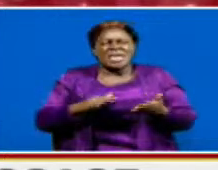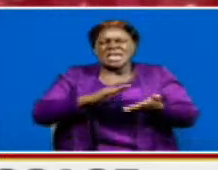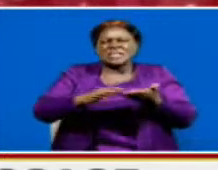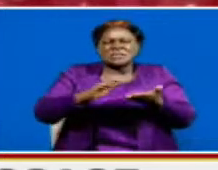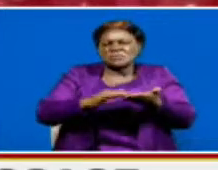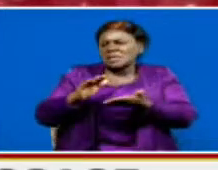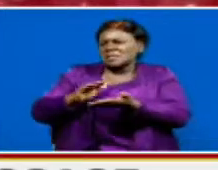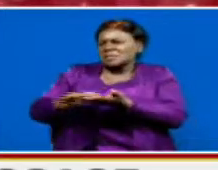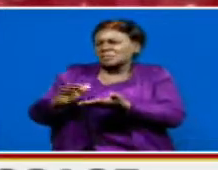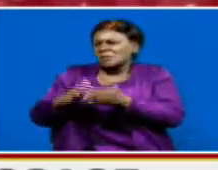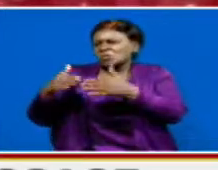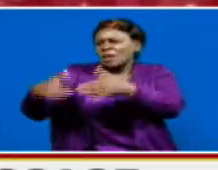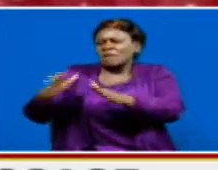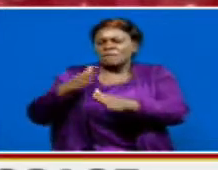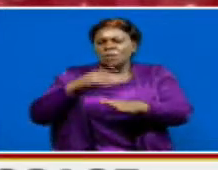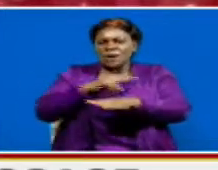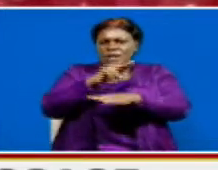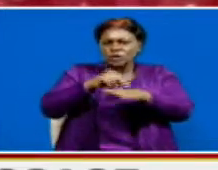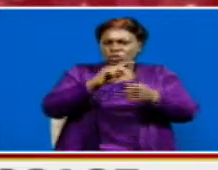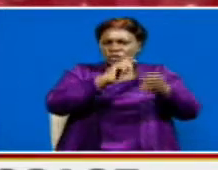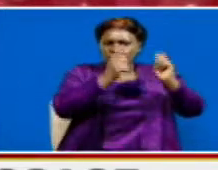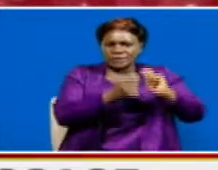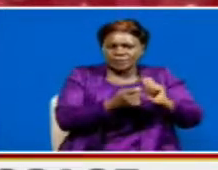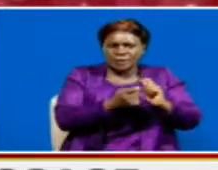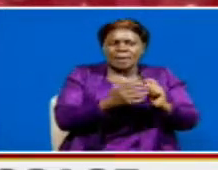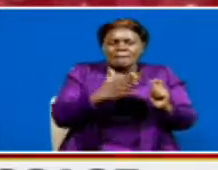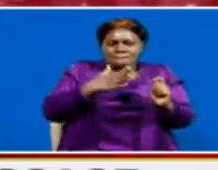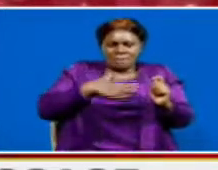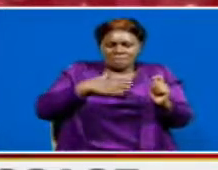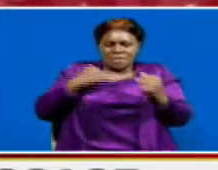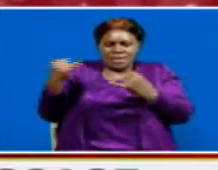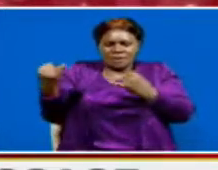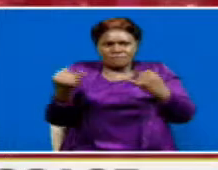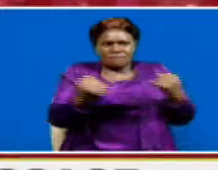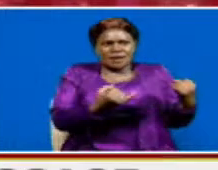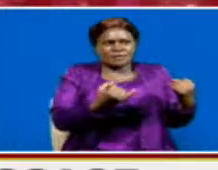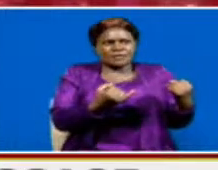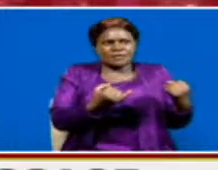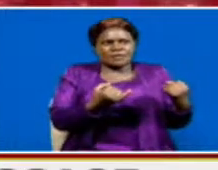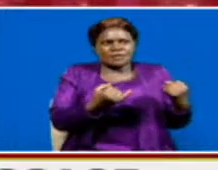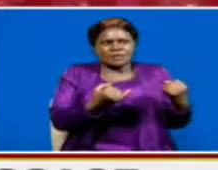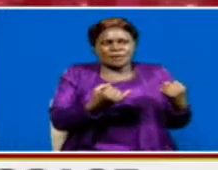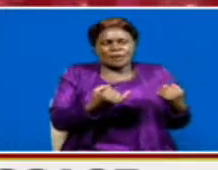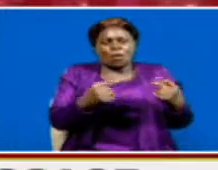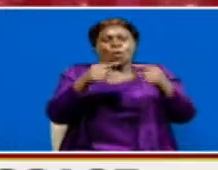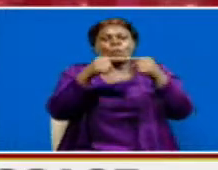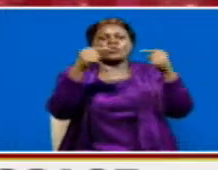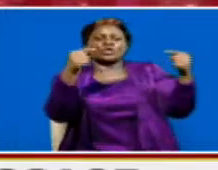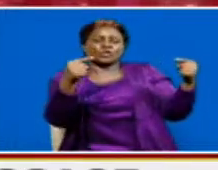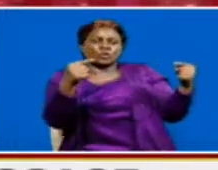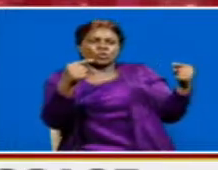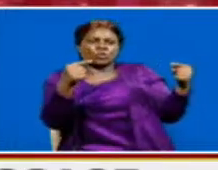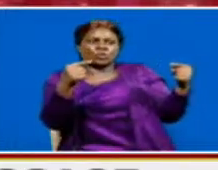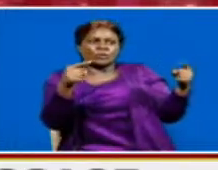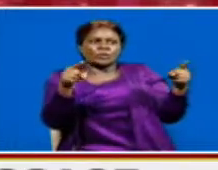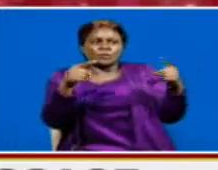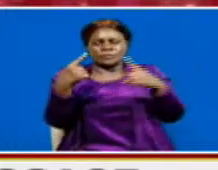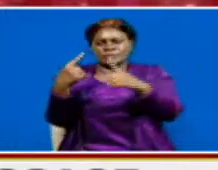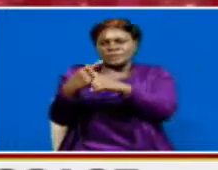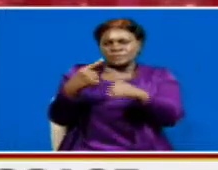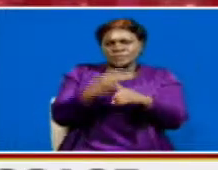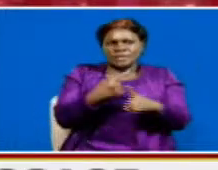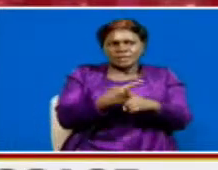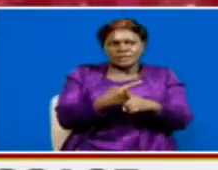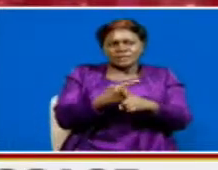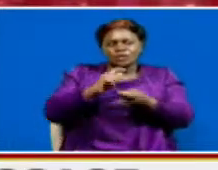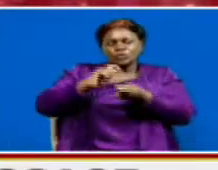excuses to abandon our nation's transformation, I invite the skeptics, opponents, and the indifferent